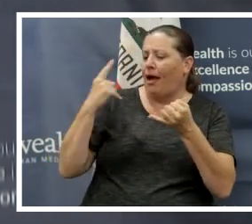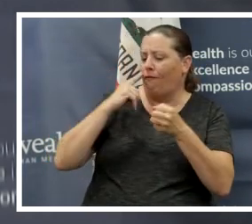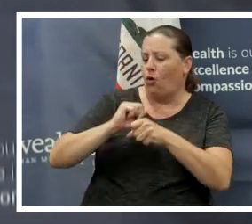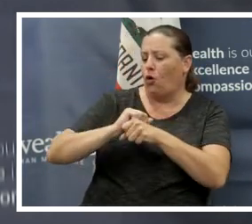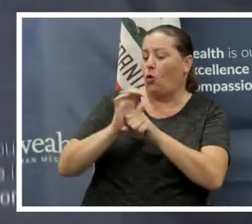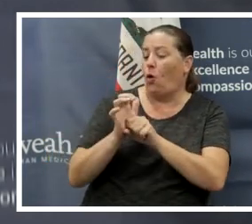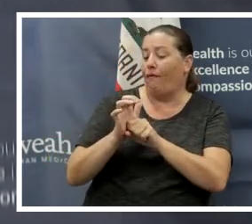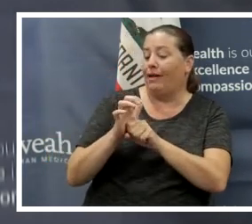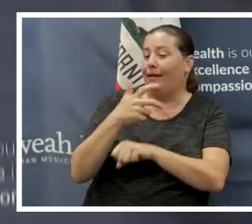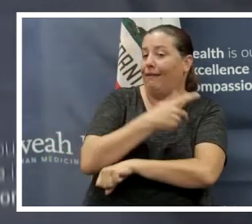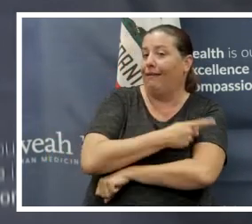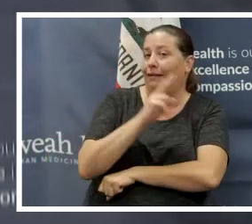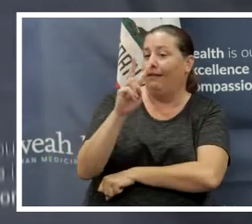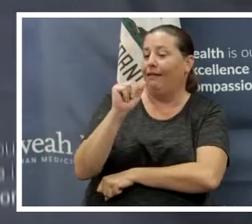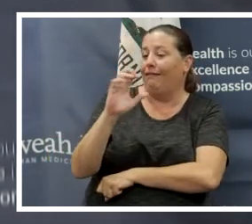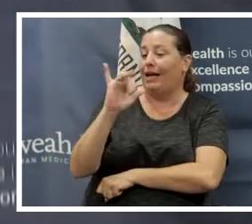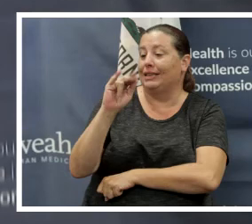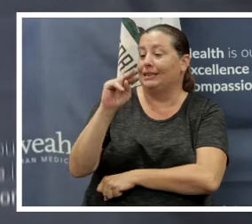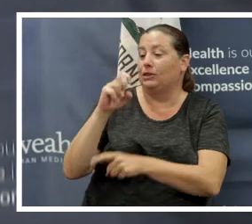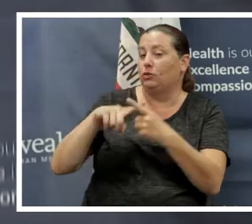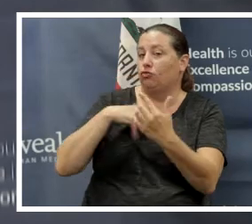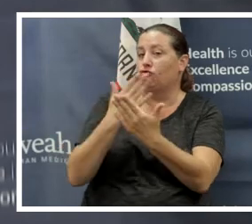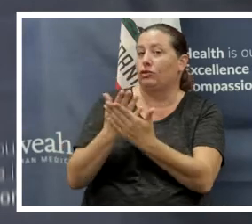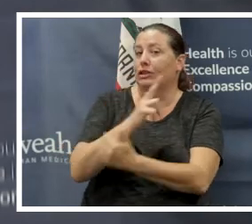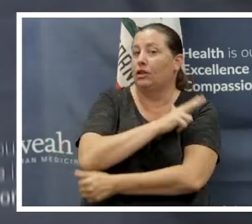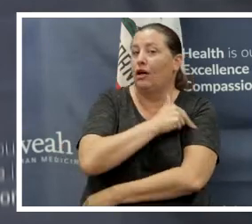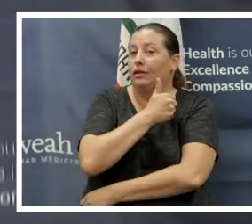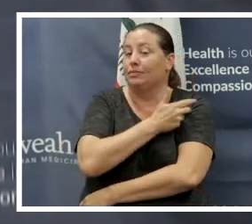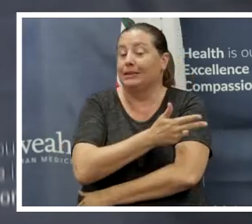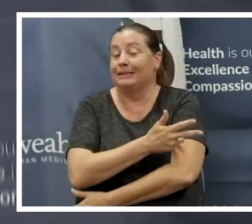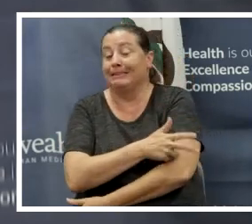hospitals? Well, that's the $64 million question.